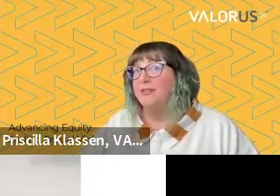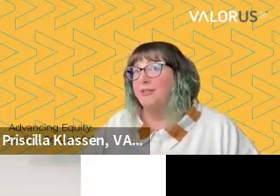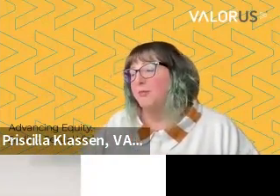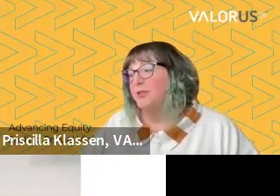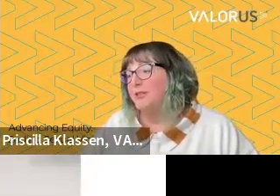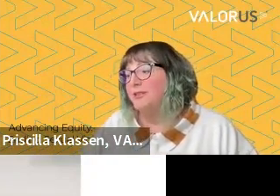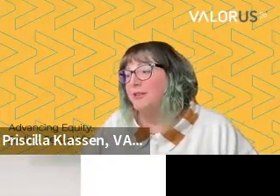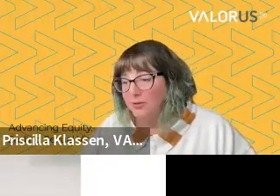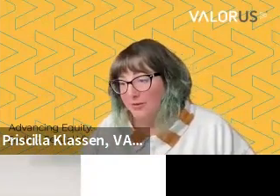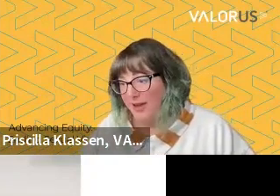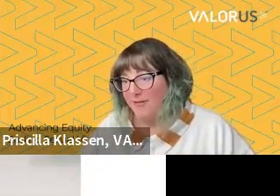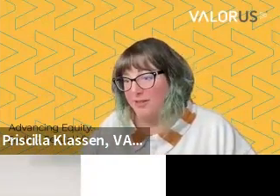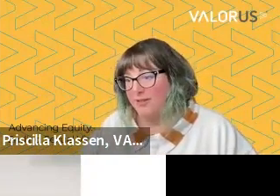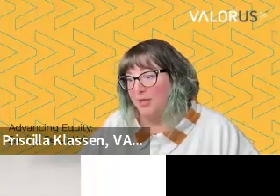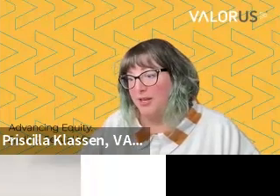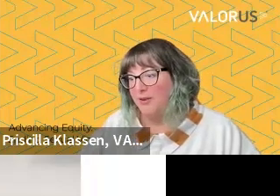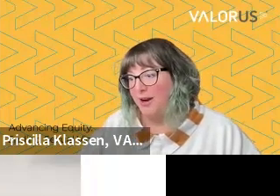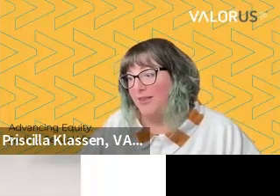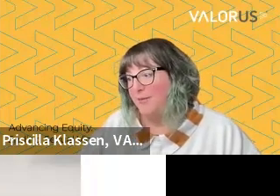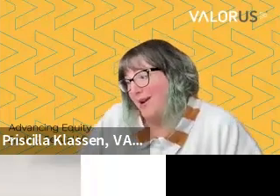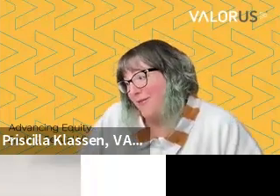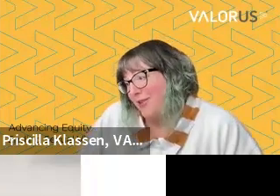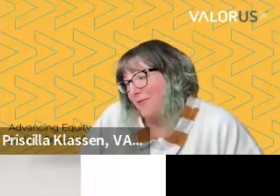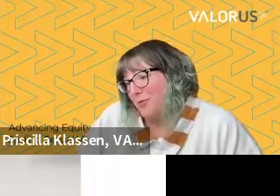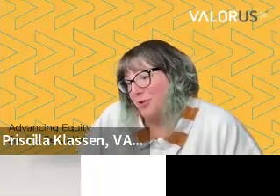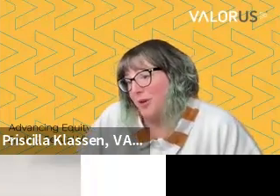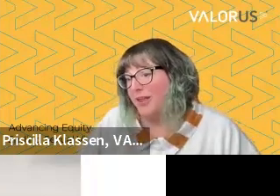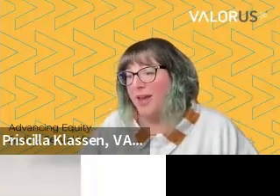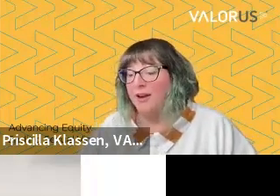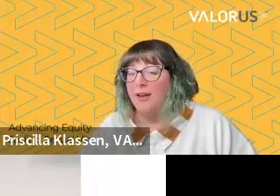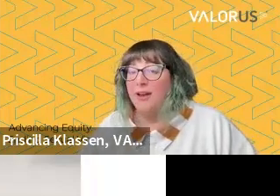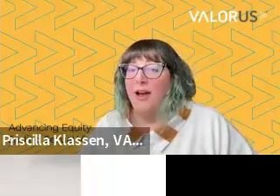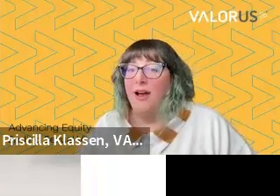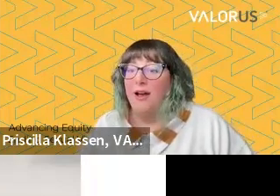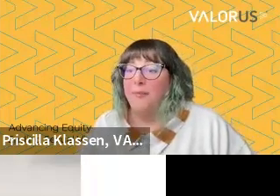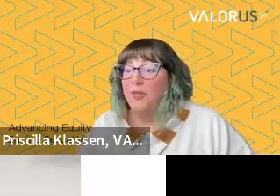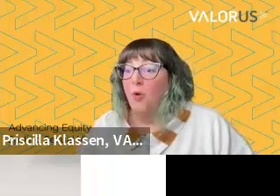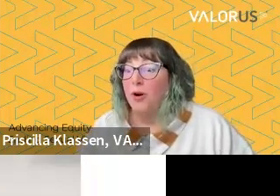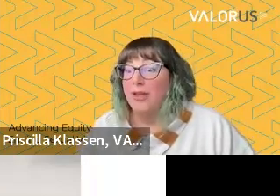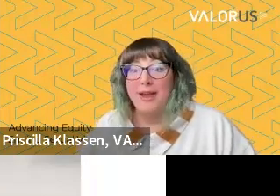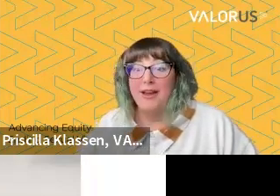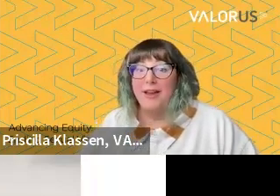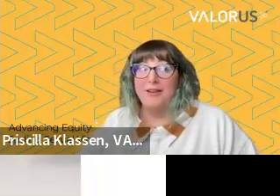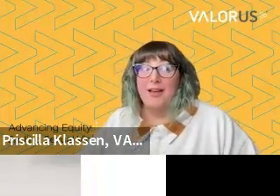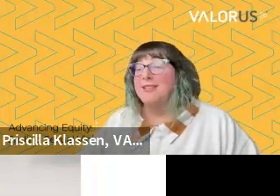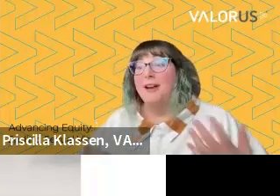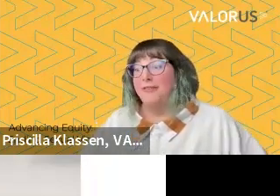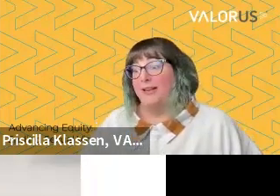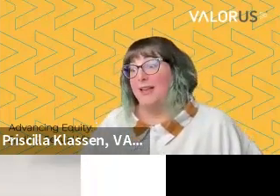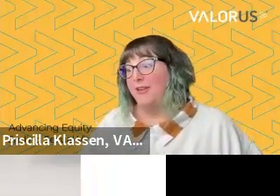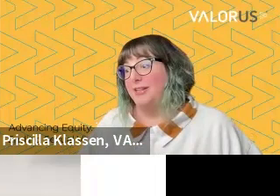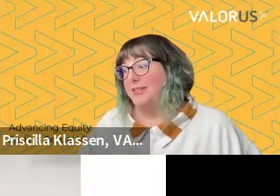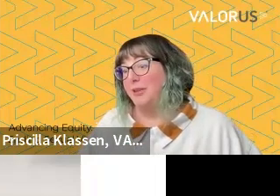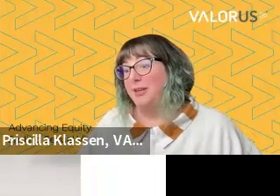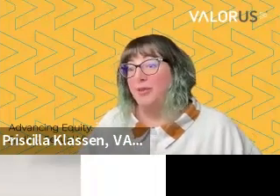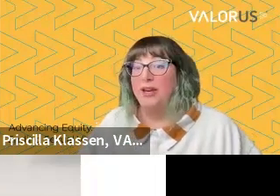safe place for someone to disclose if they have a disability, right? They may not feel comfortable doing that. Or they may not identify